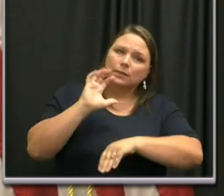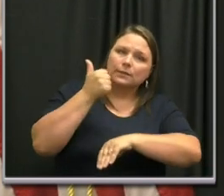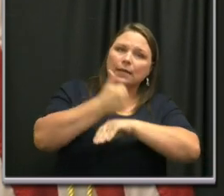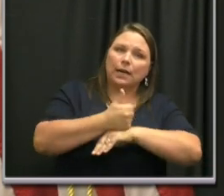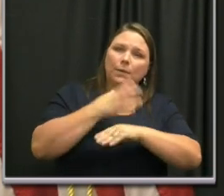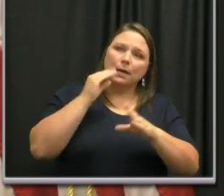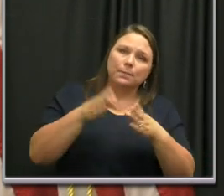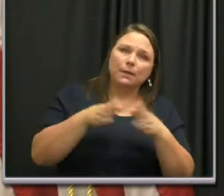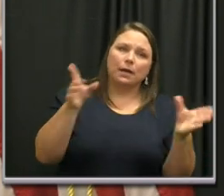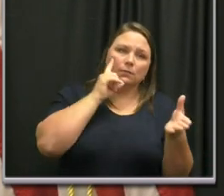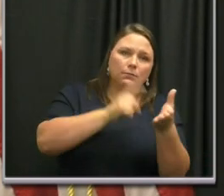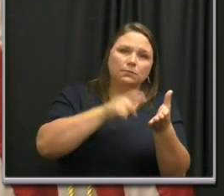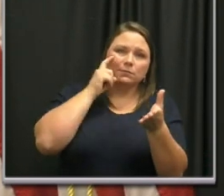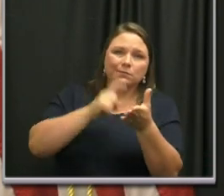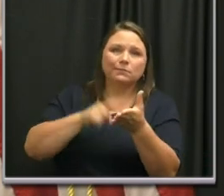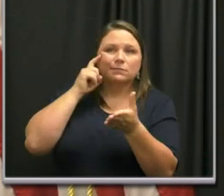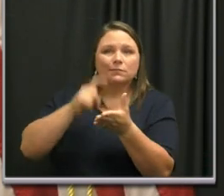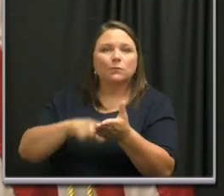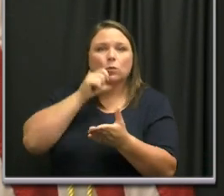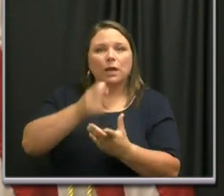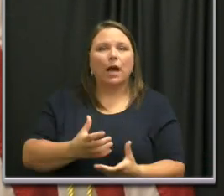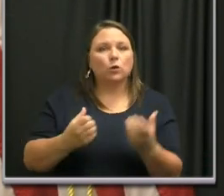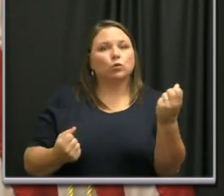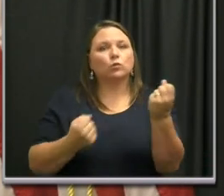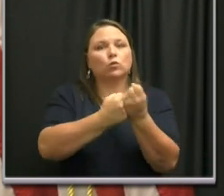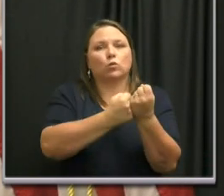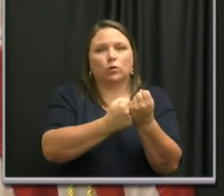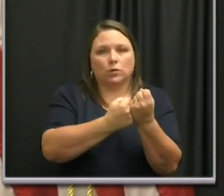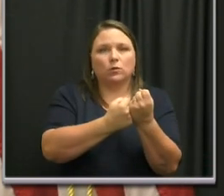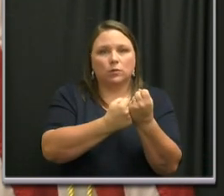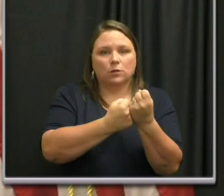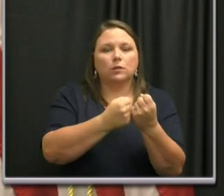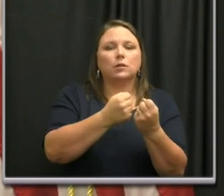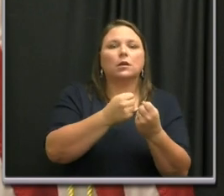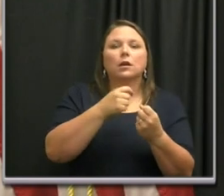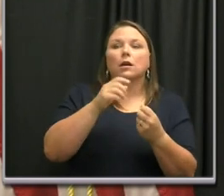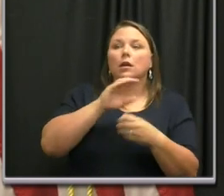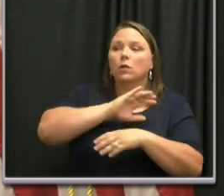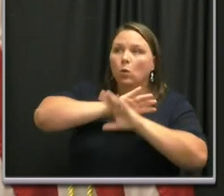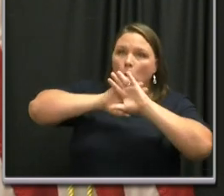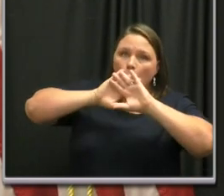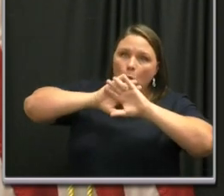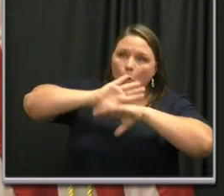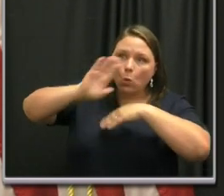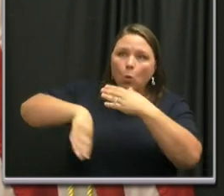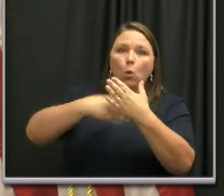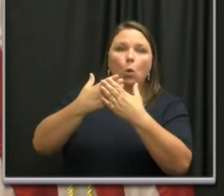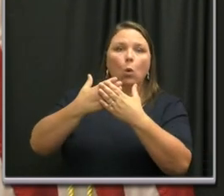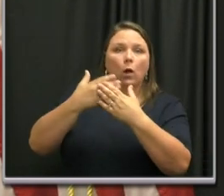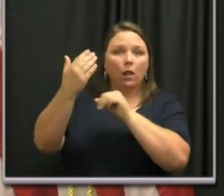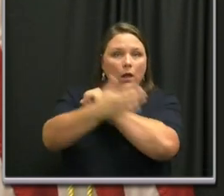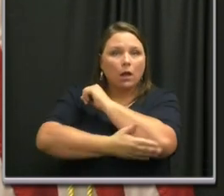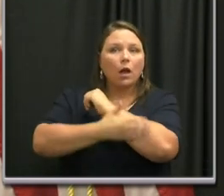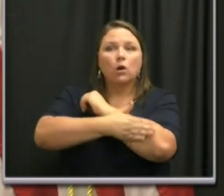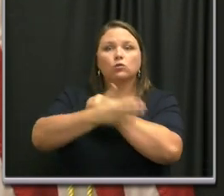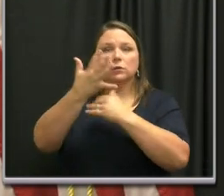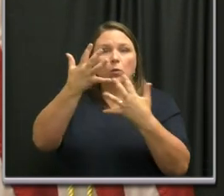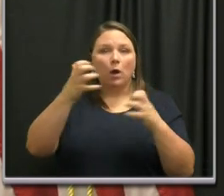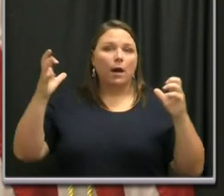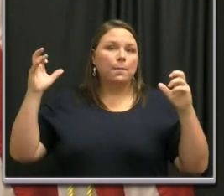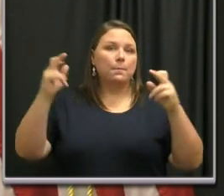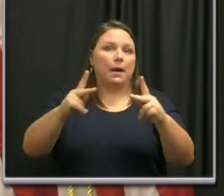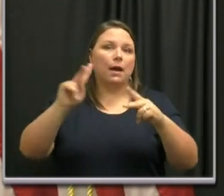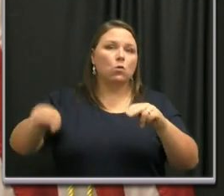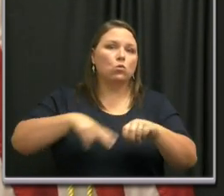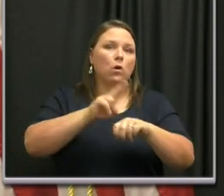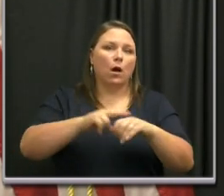publicly identify, would not support this. The whole country is hoping that they get to the phase where we can get back